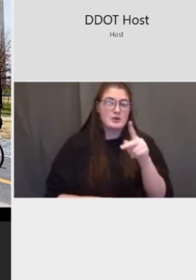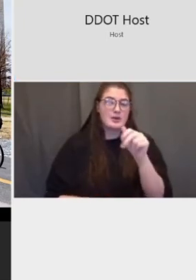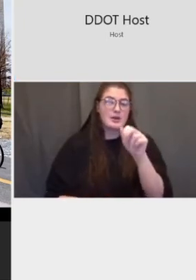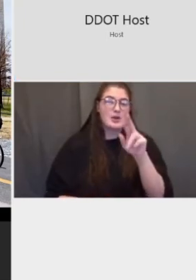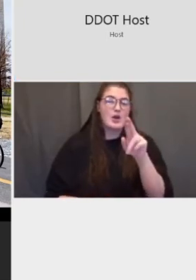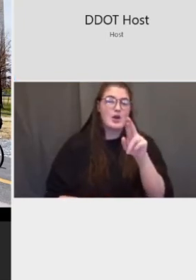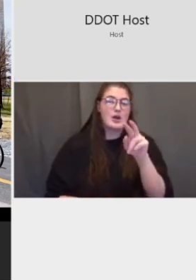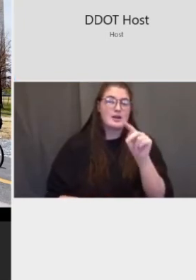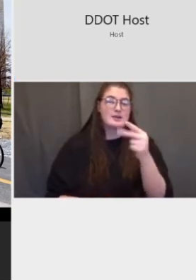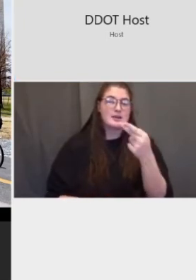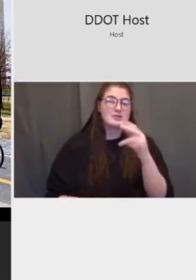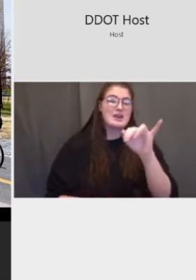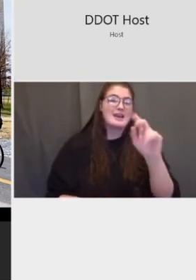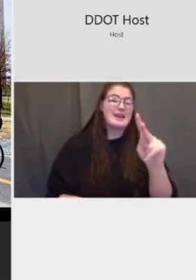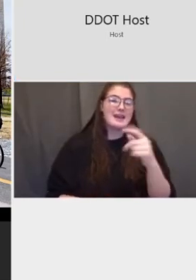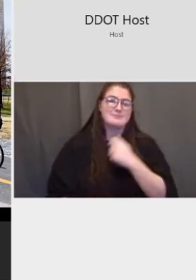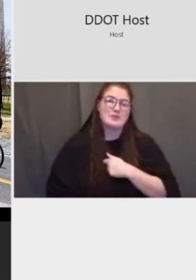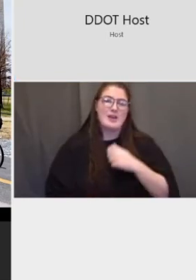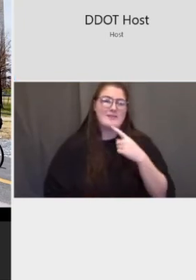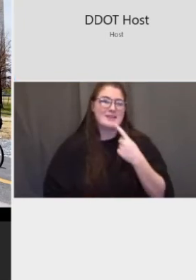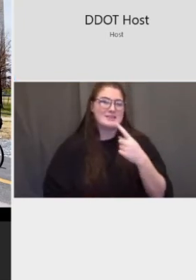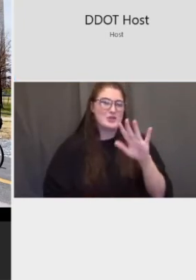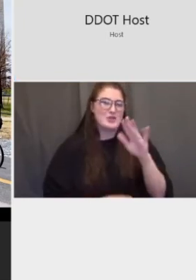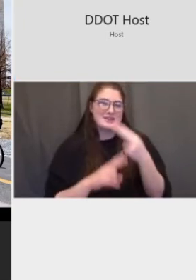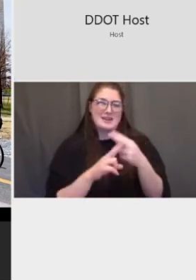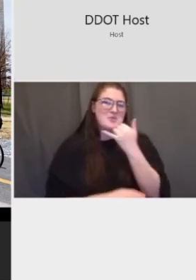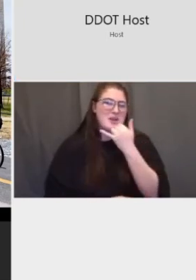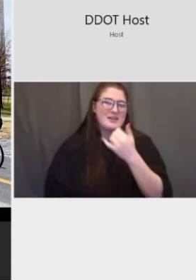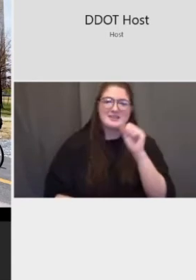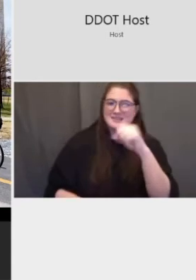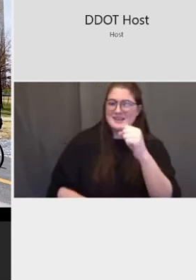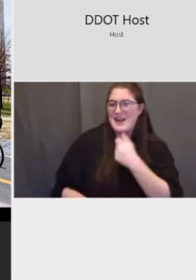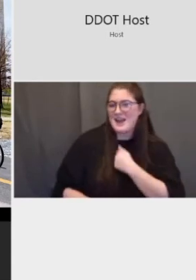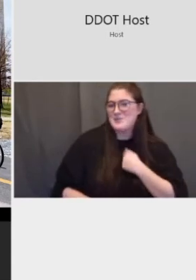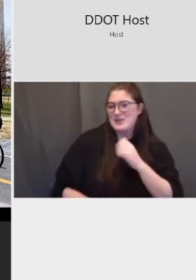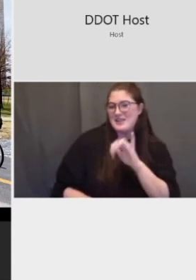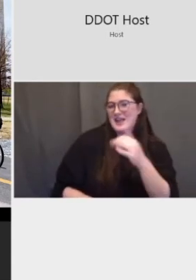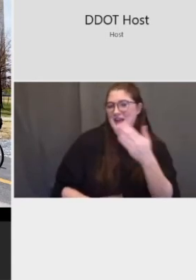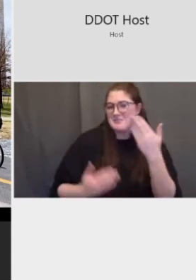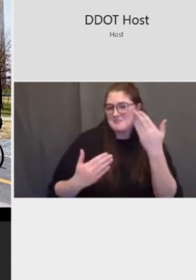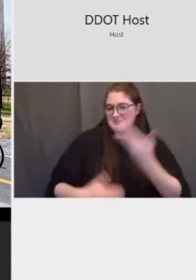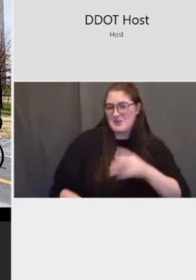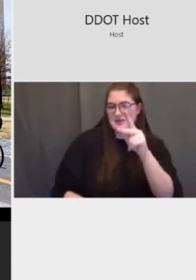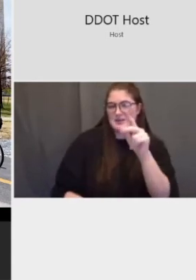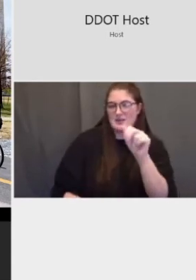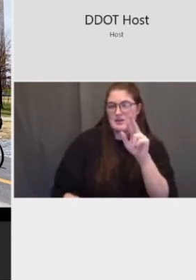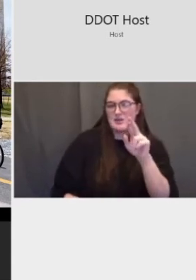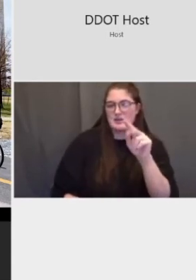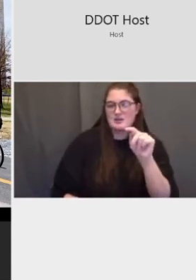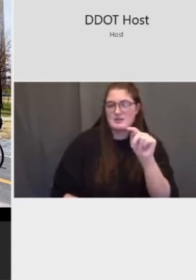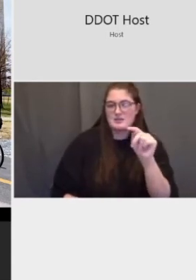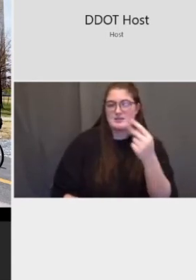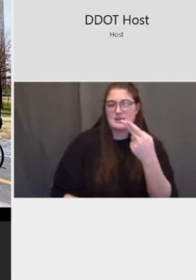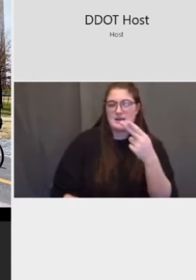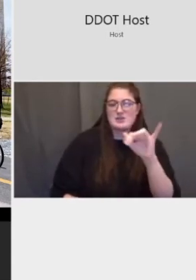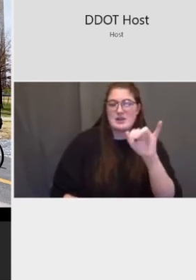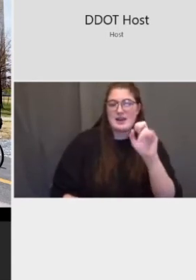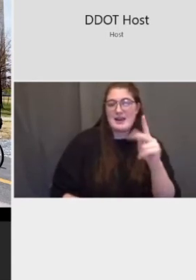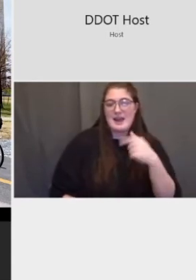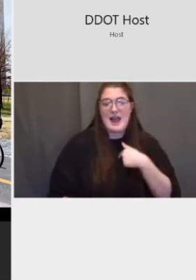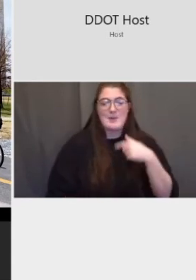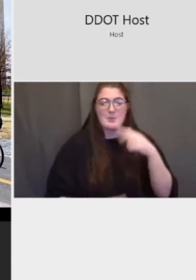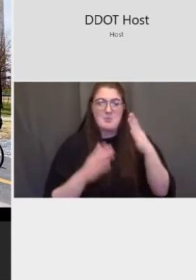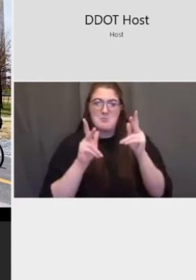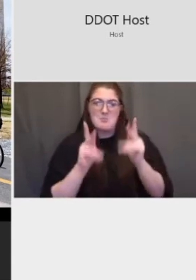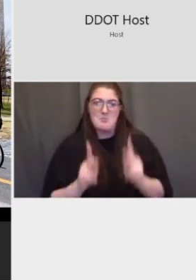Apologies if I mispronounced your name. Yeah, I appreciate it. This is Karthik Balasubramanian. I'm a pedestrian. I feel like this is